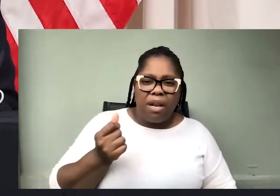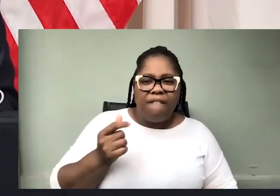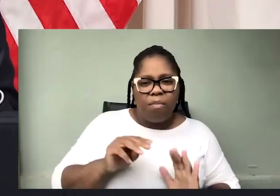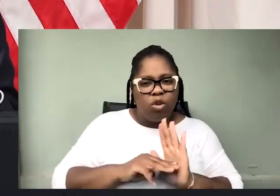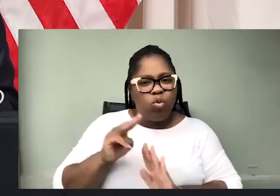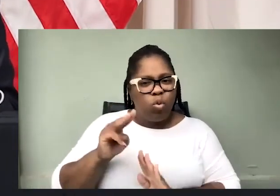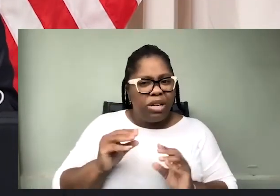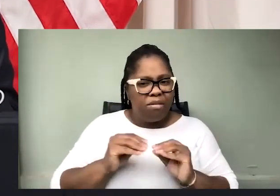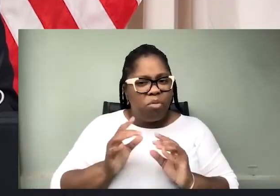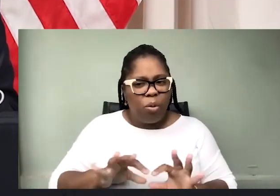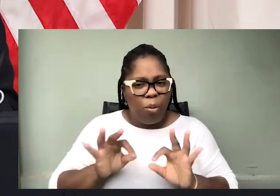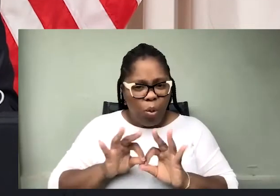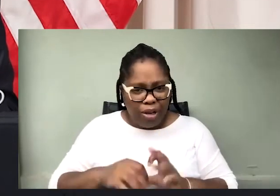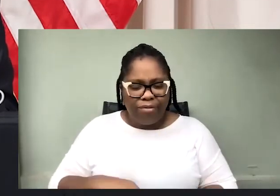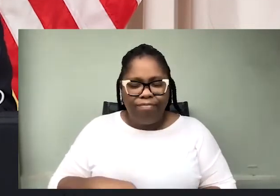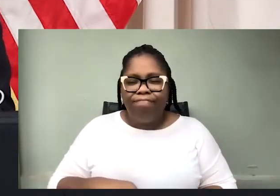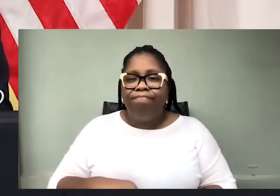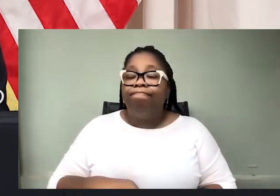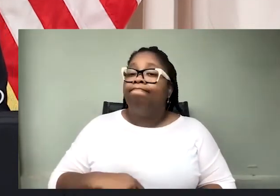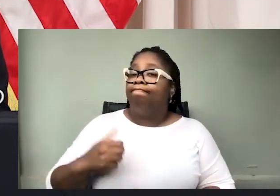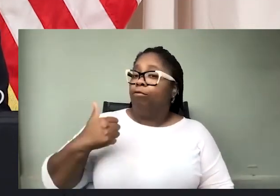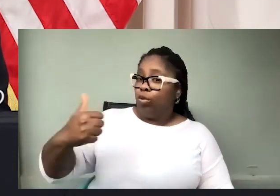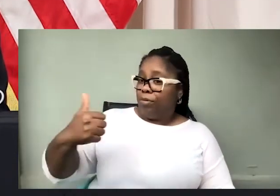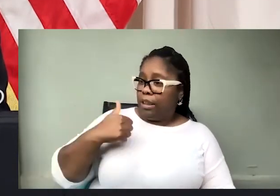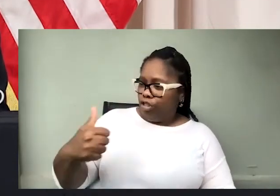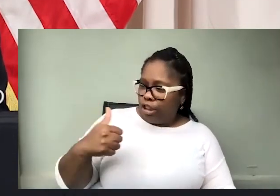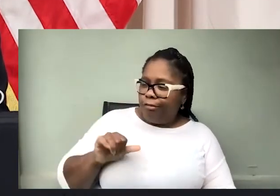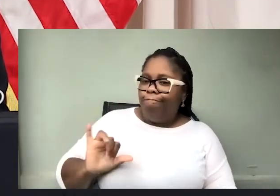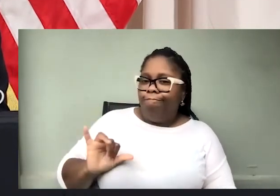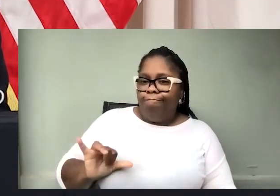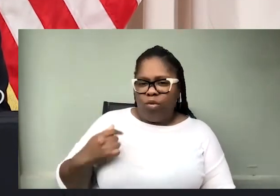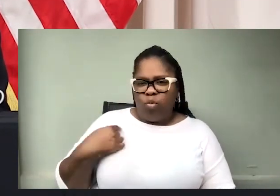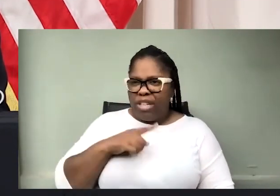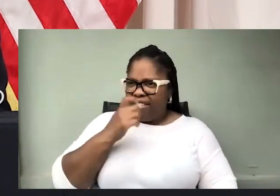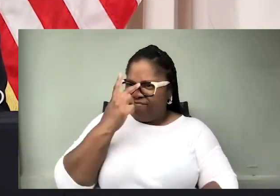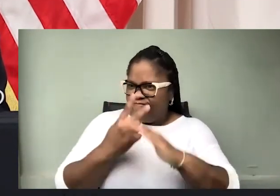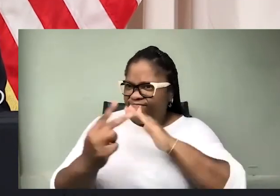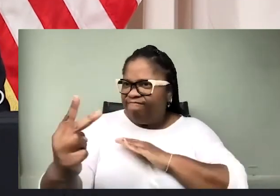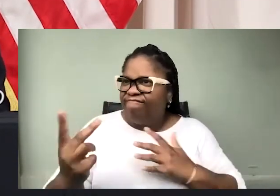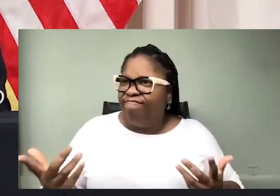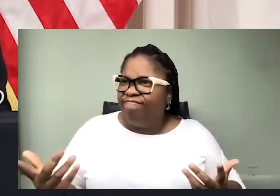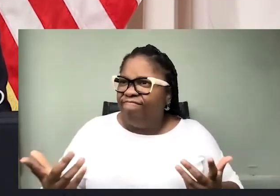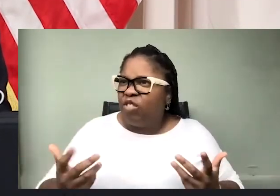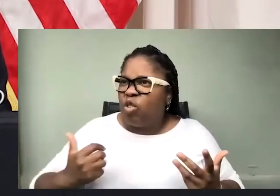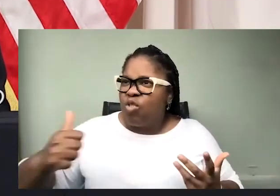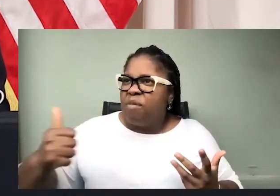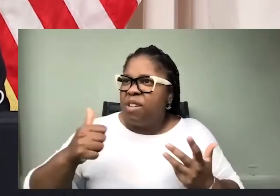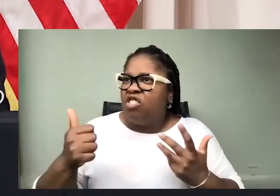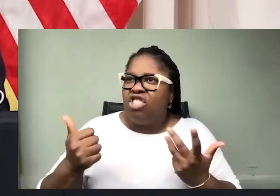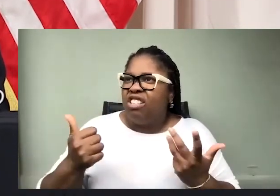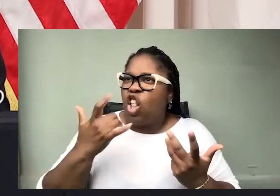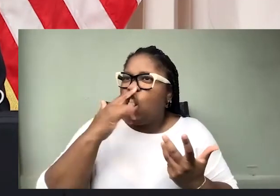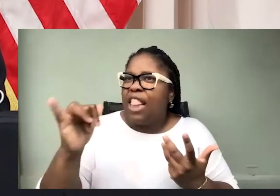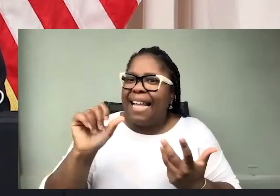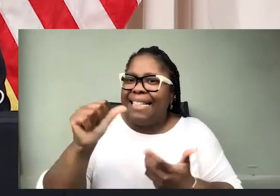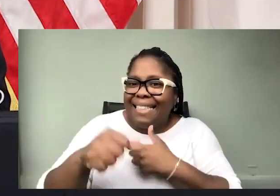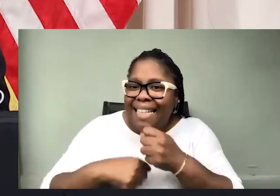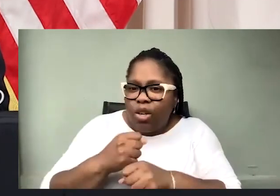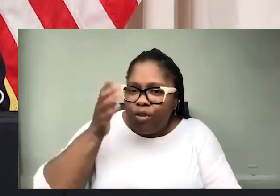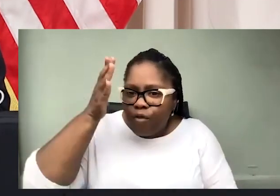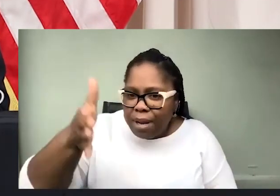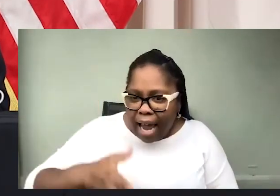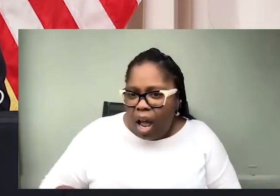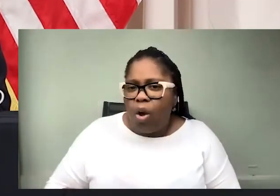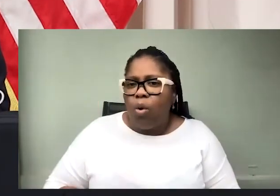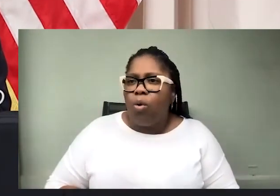maturity. So in terms of transportation, we need to think ahead. What transportation is going to be like for seniors 10 years from now, when